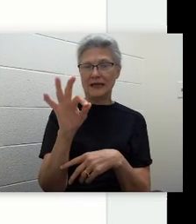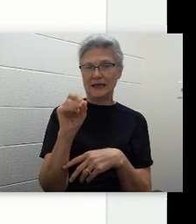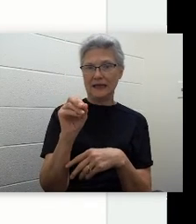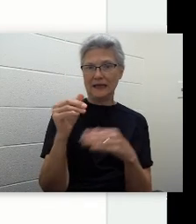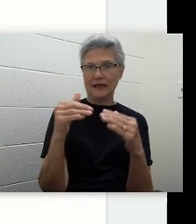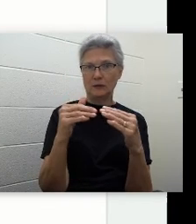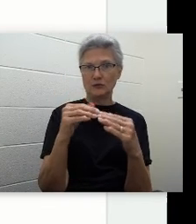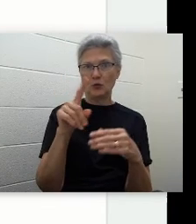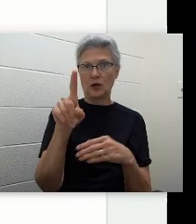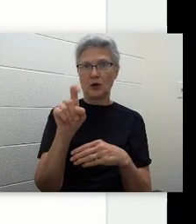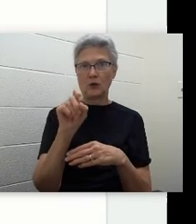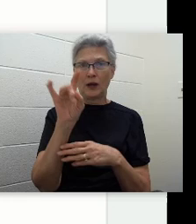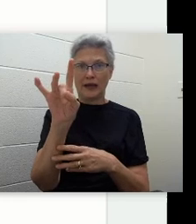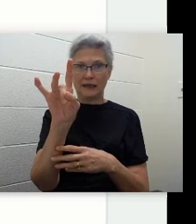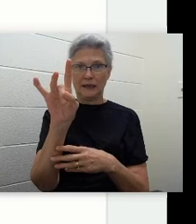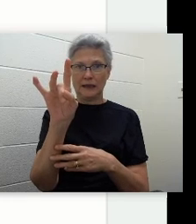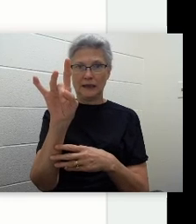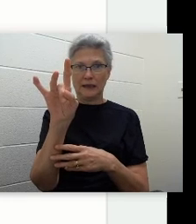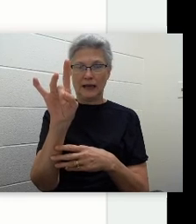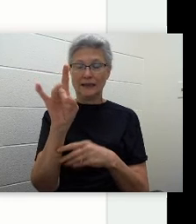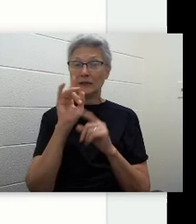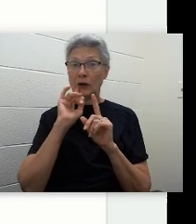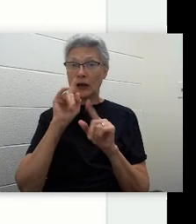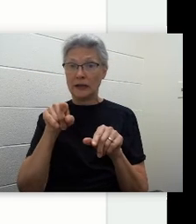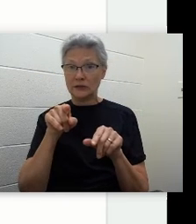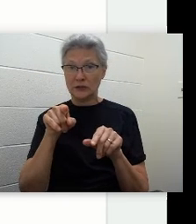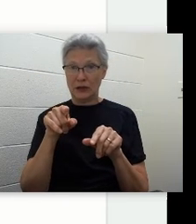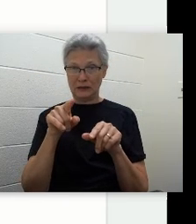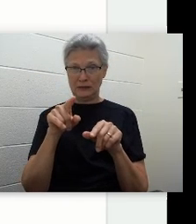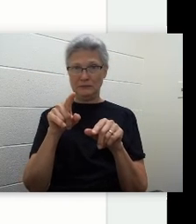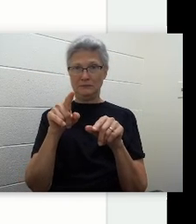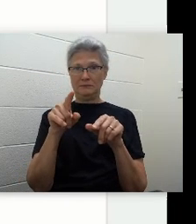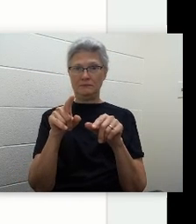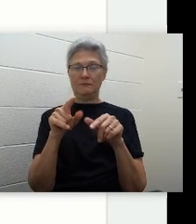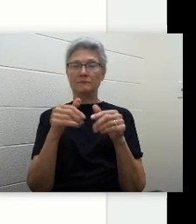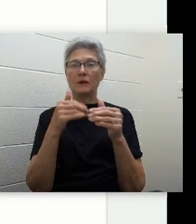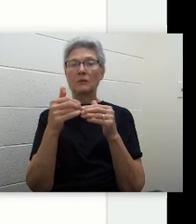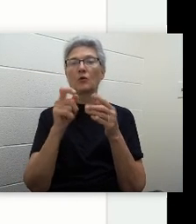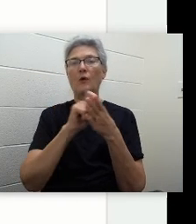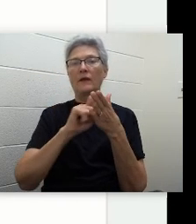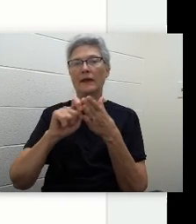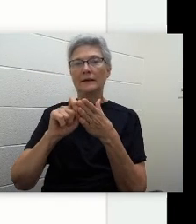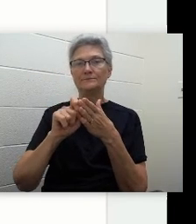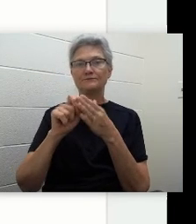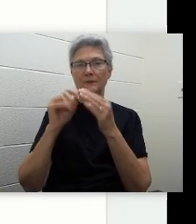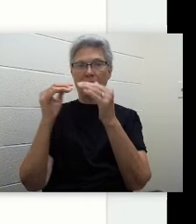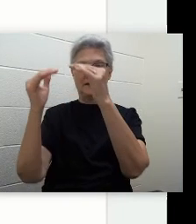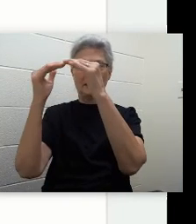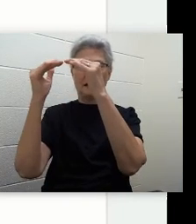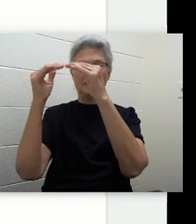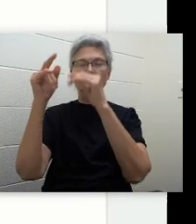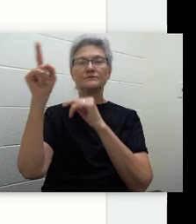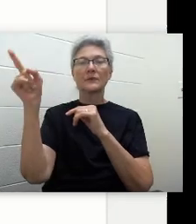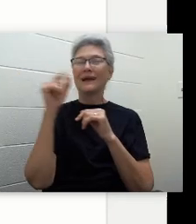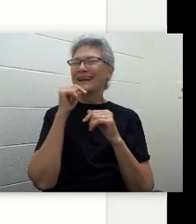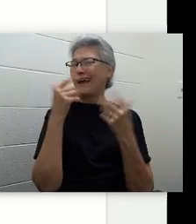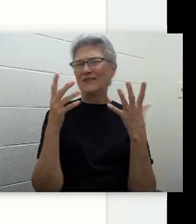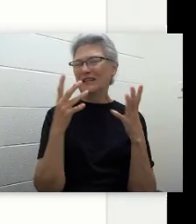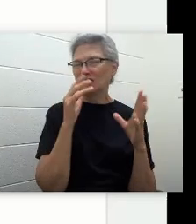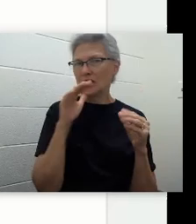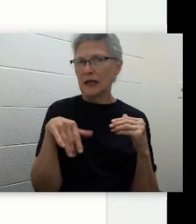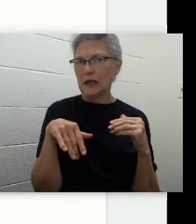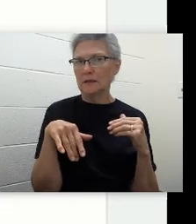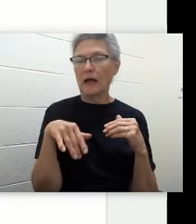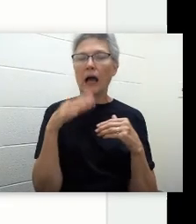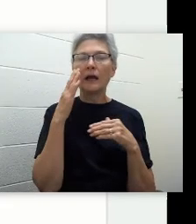got 108 as our answer. I'm going to go ahead and just jot that down over here, but we're not finished just yet. I know that